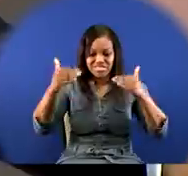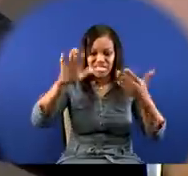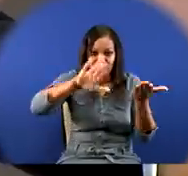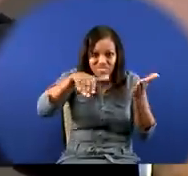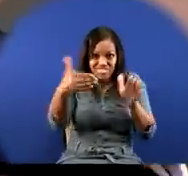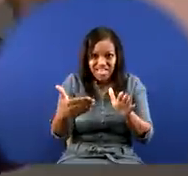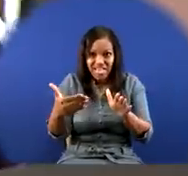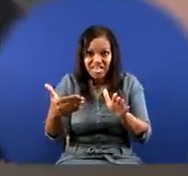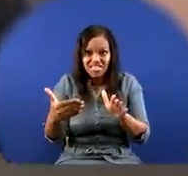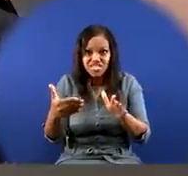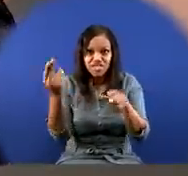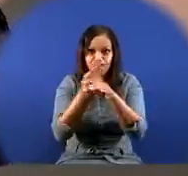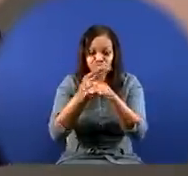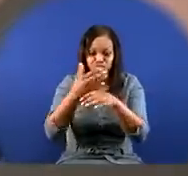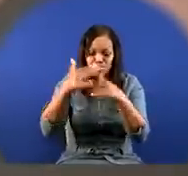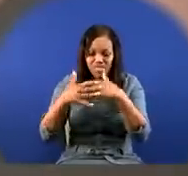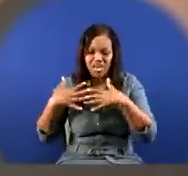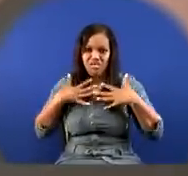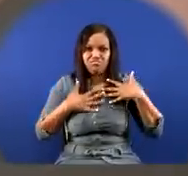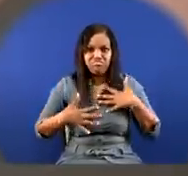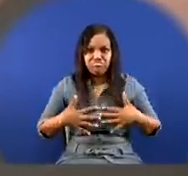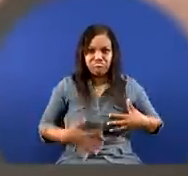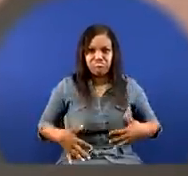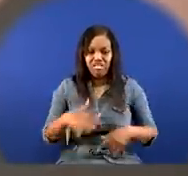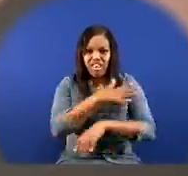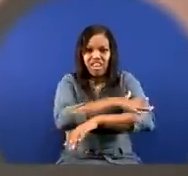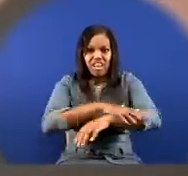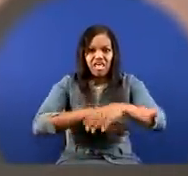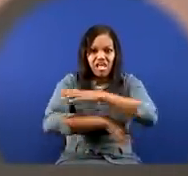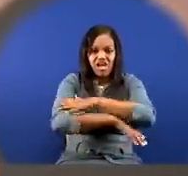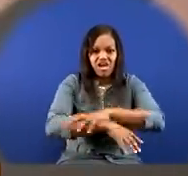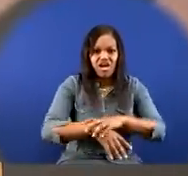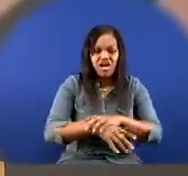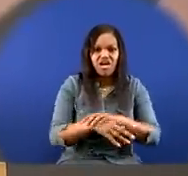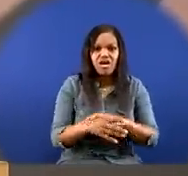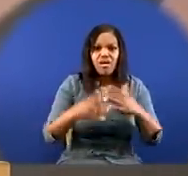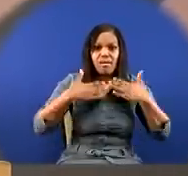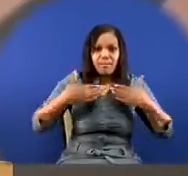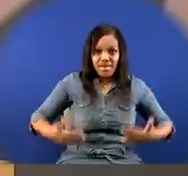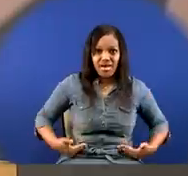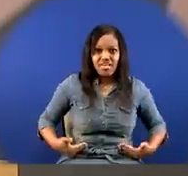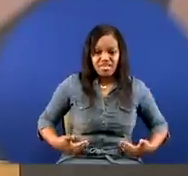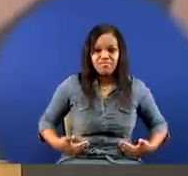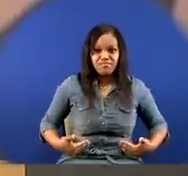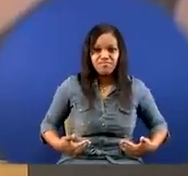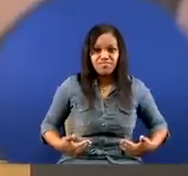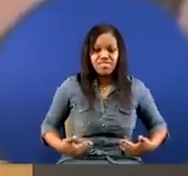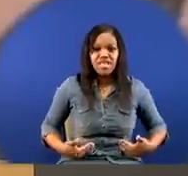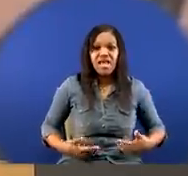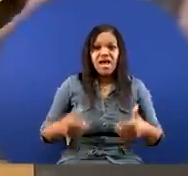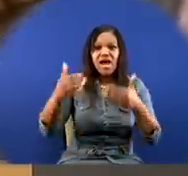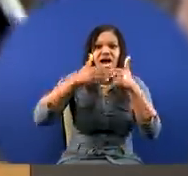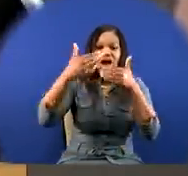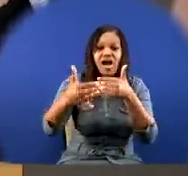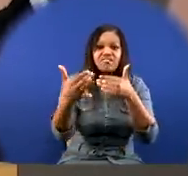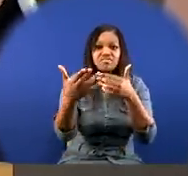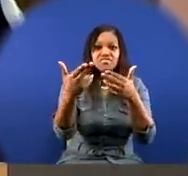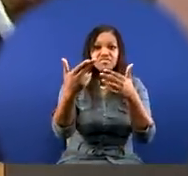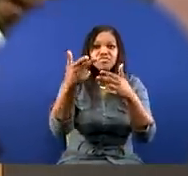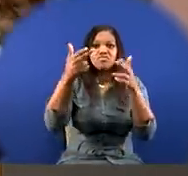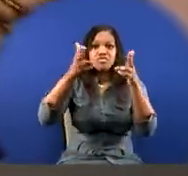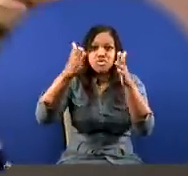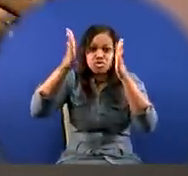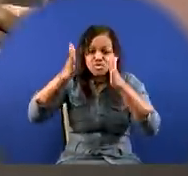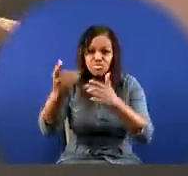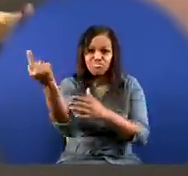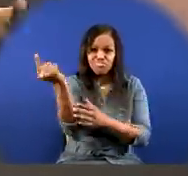students and smear the blood all over her body. And when the shooter came back